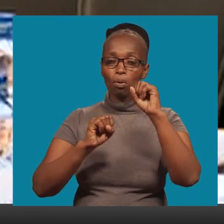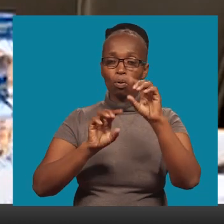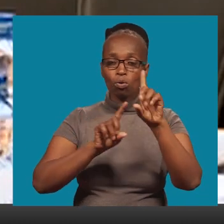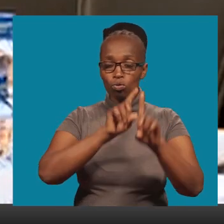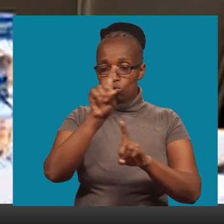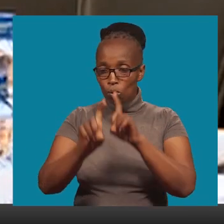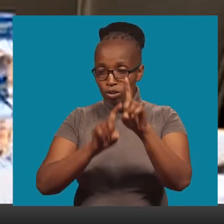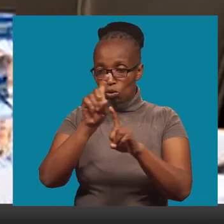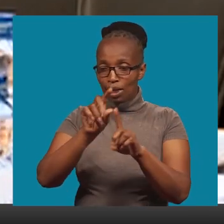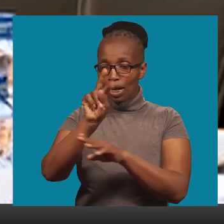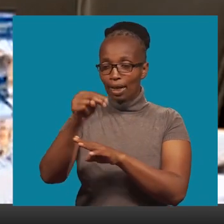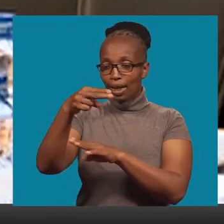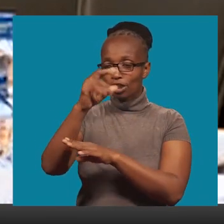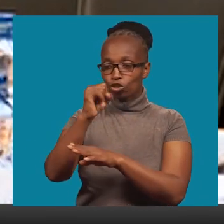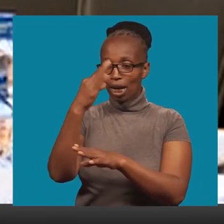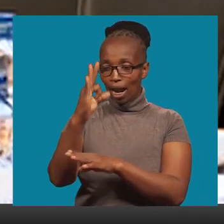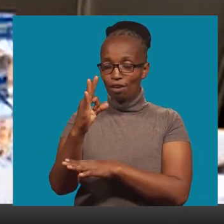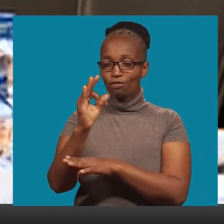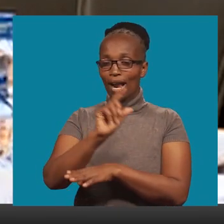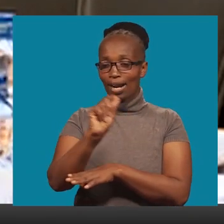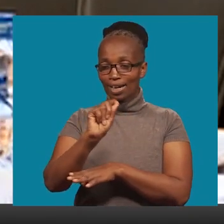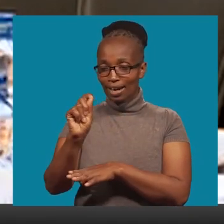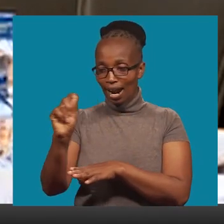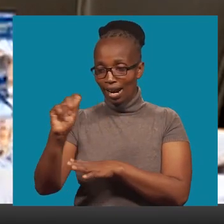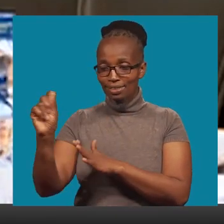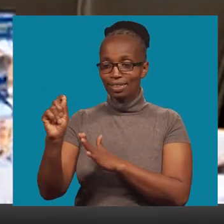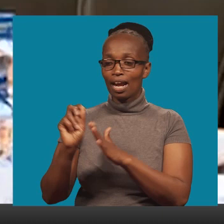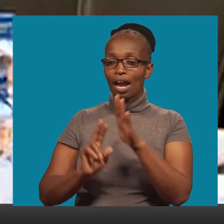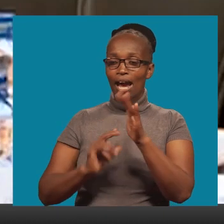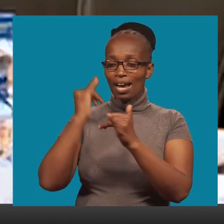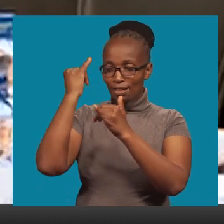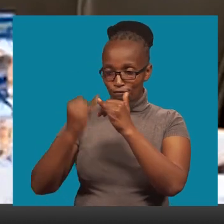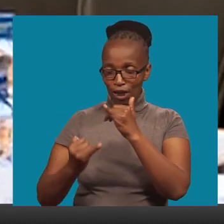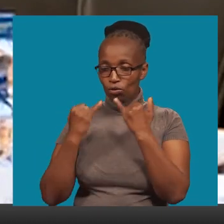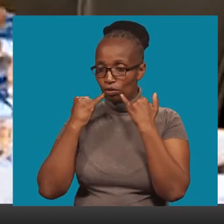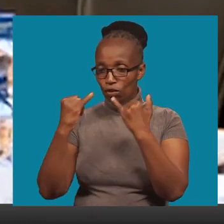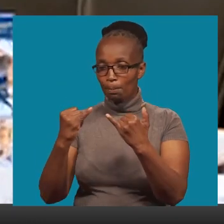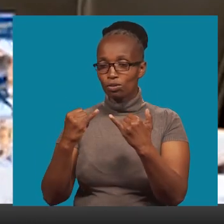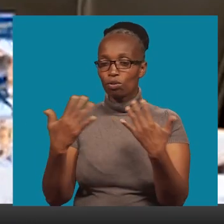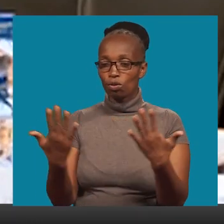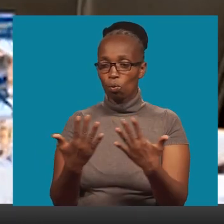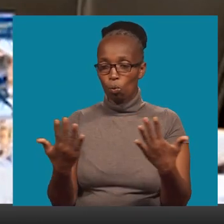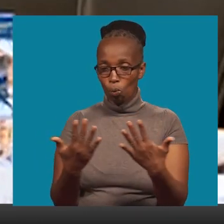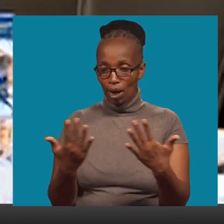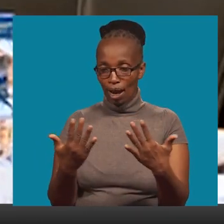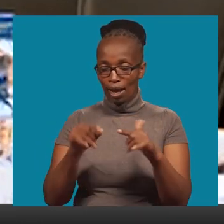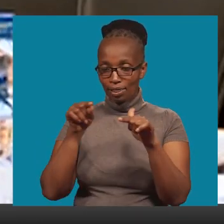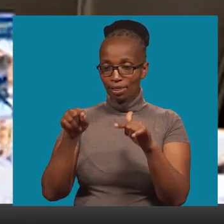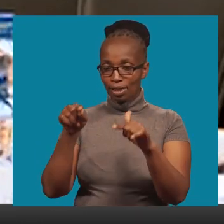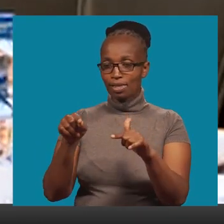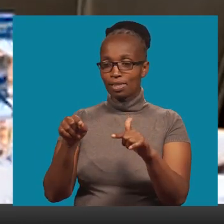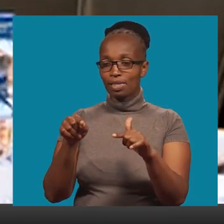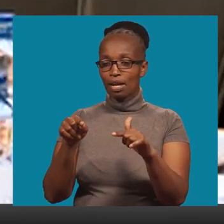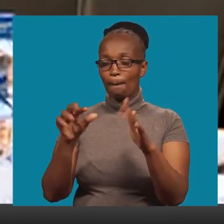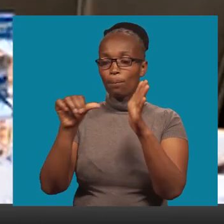interrogate the NHIF and grind down to the finer details of where the loopholes